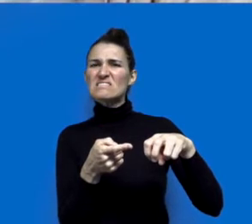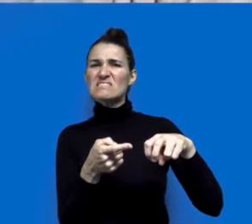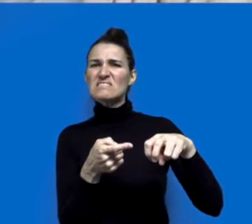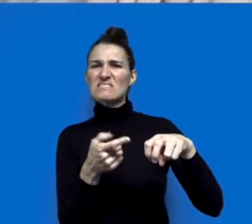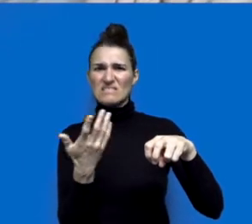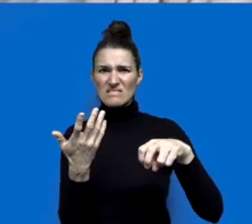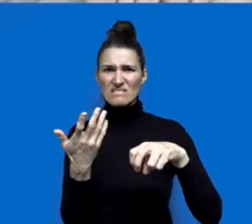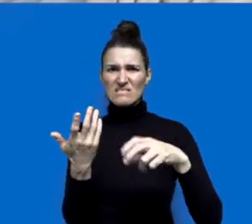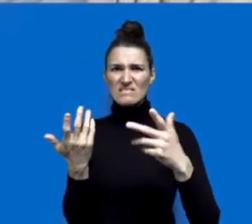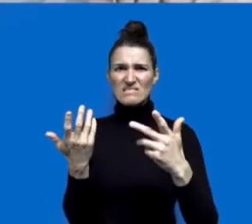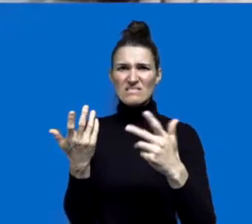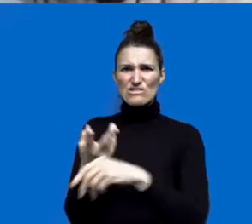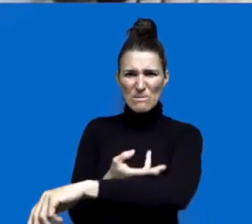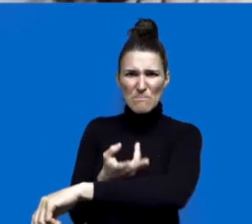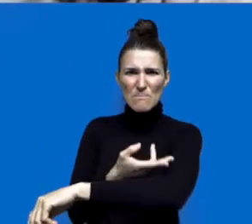That's a sheep.